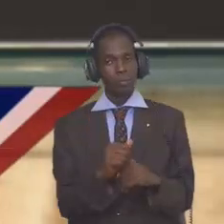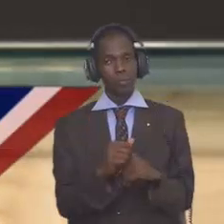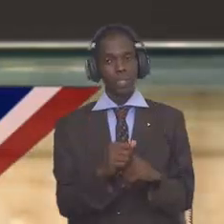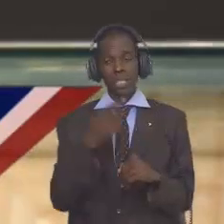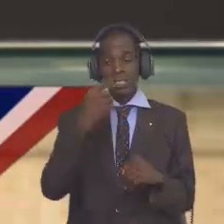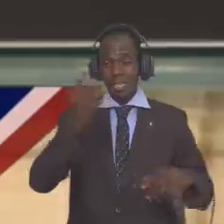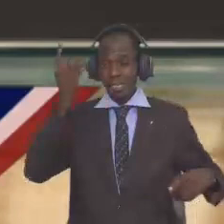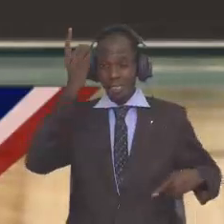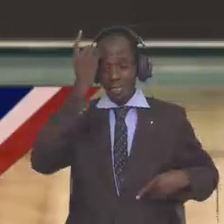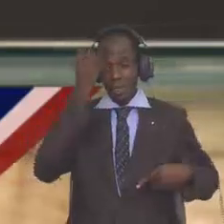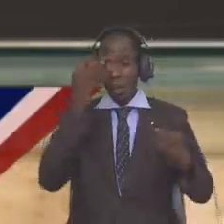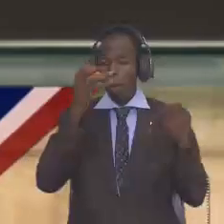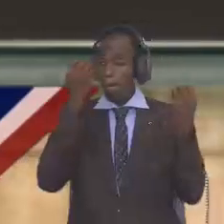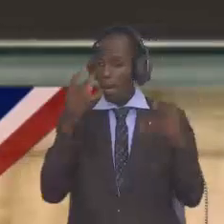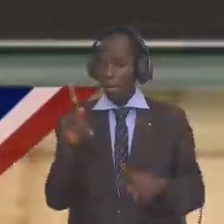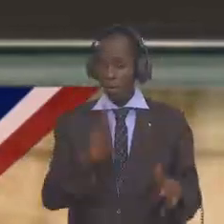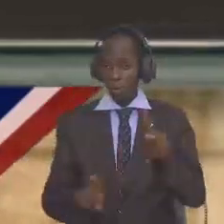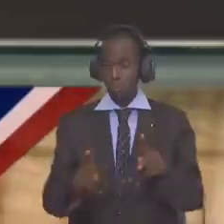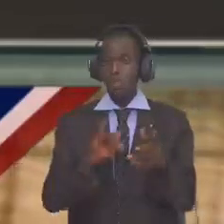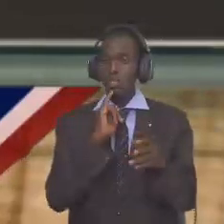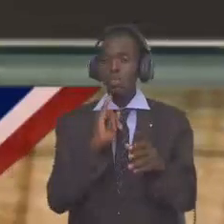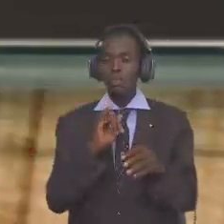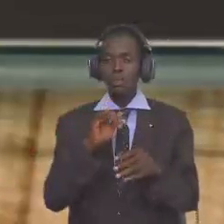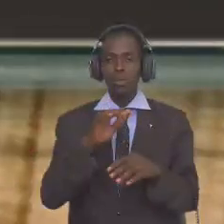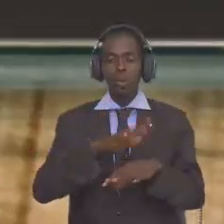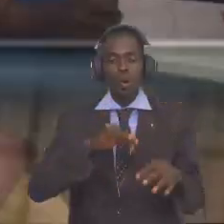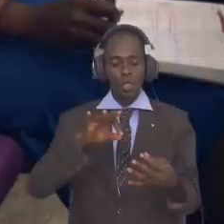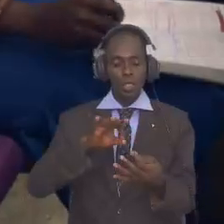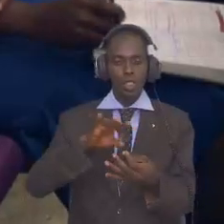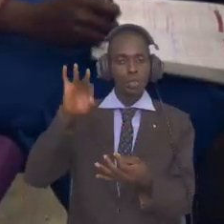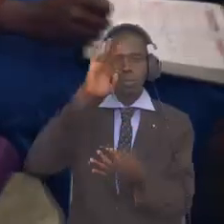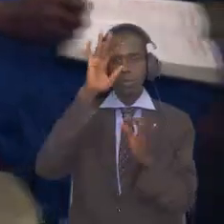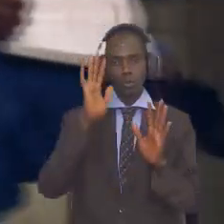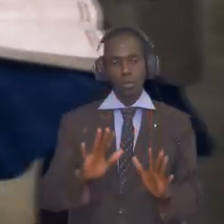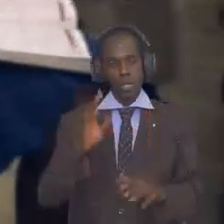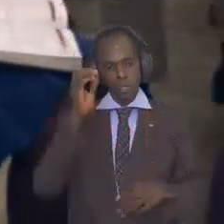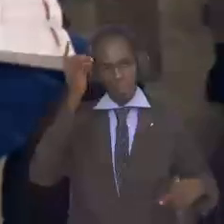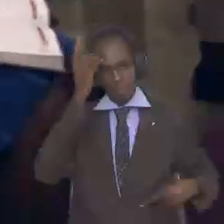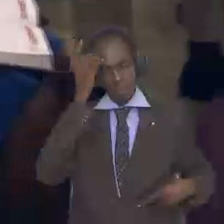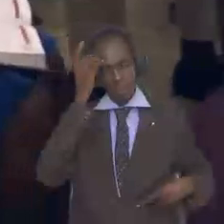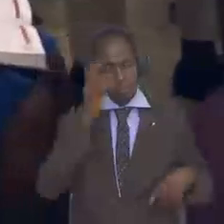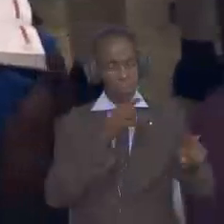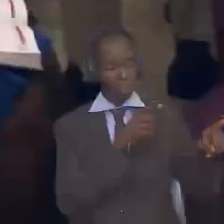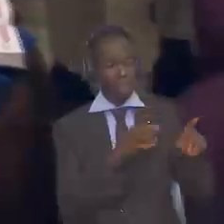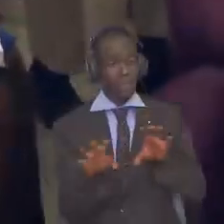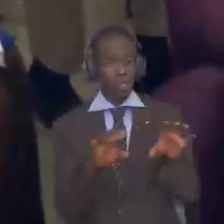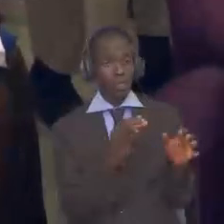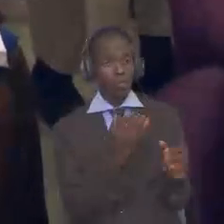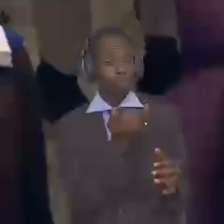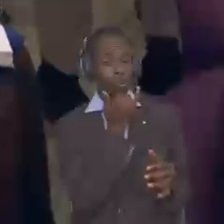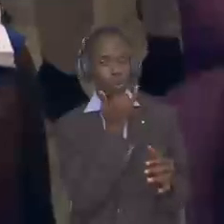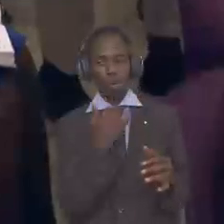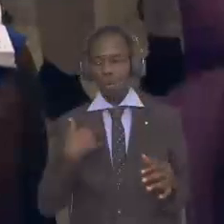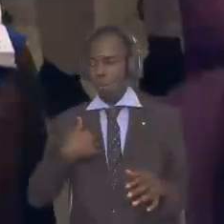many people, this is a spiritual disease now. When somebody has done wrong, we're quickly to jump